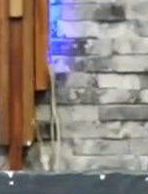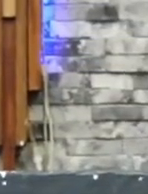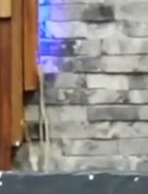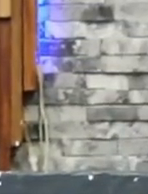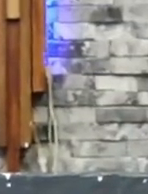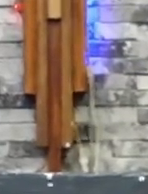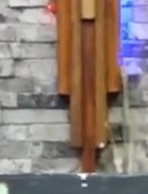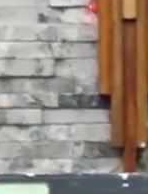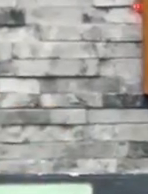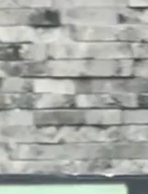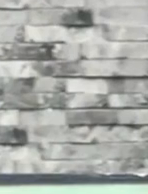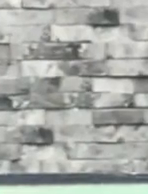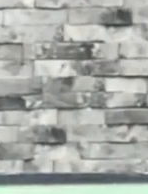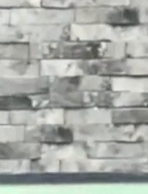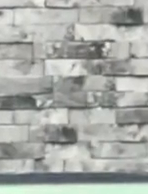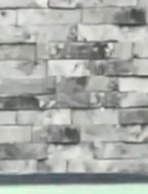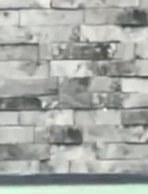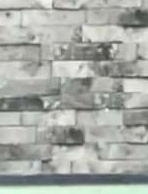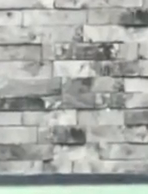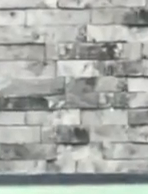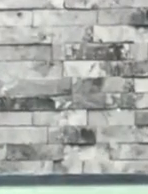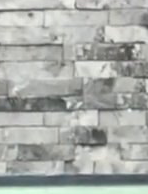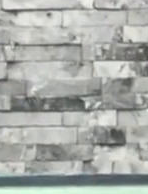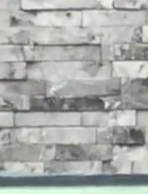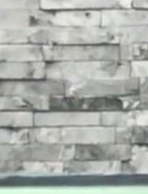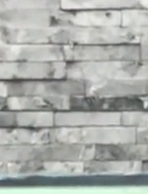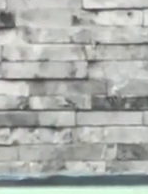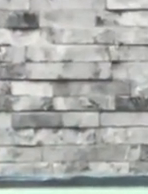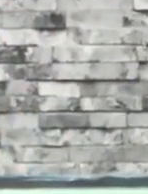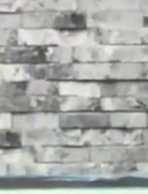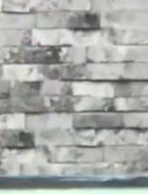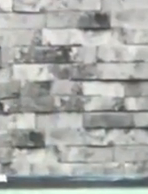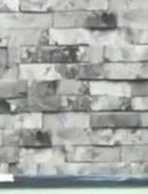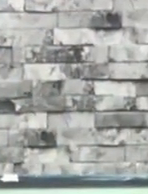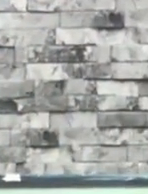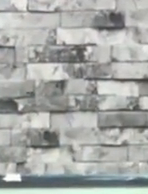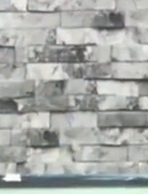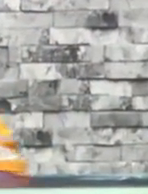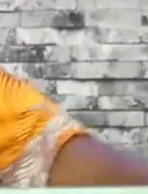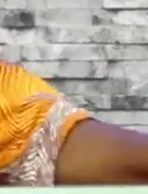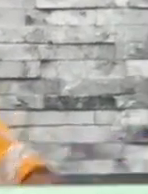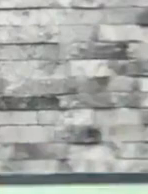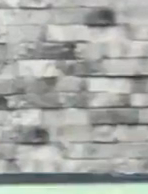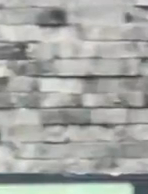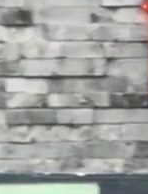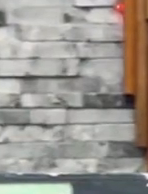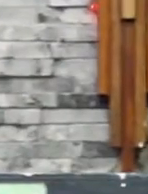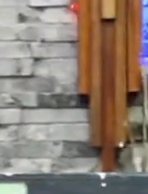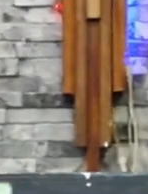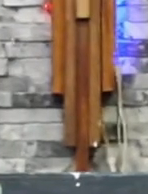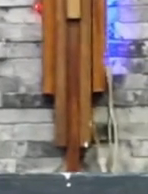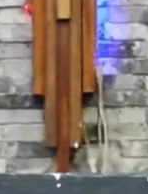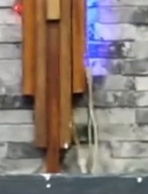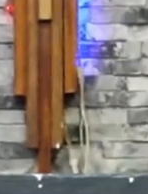you, O great mountain? Na hivyo basi swali ni wewe ni nani mlima mkuu? Before Zerubbabel, you will become a level plain.